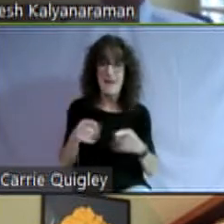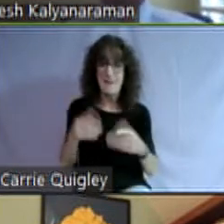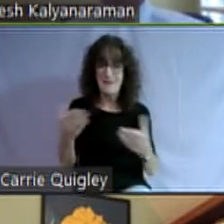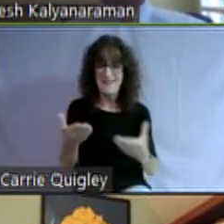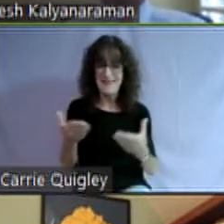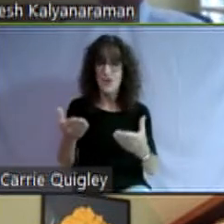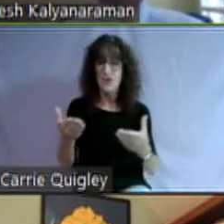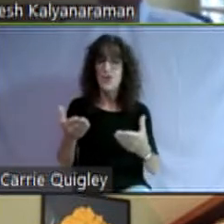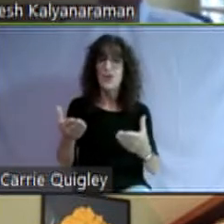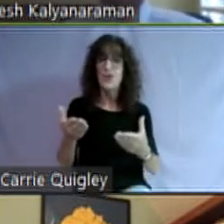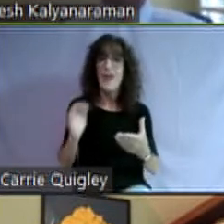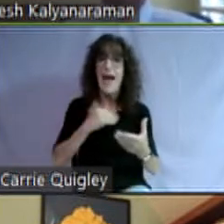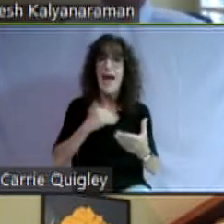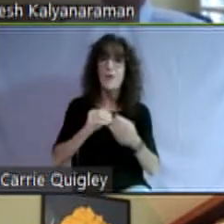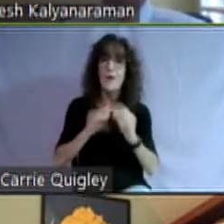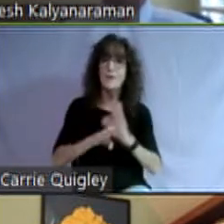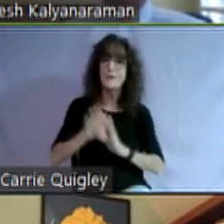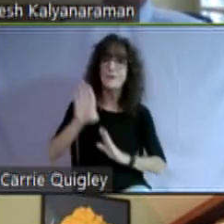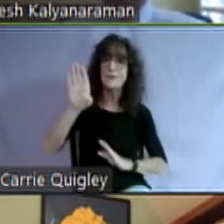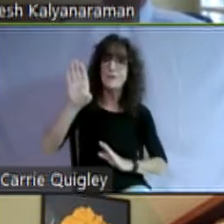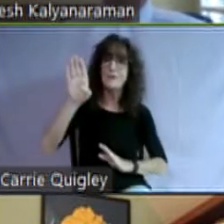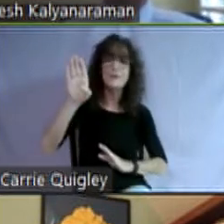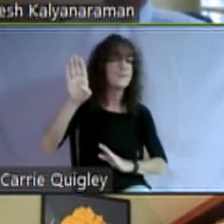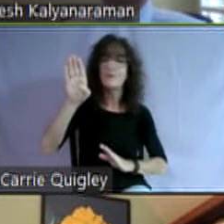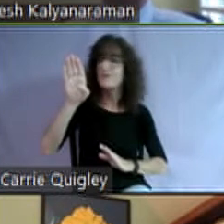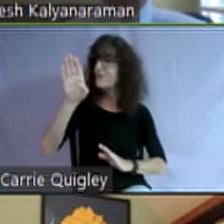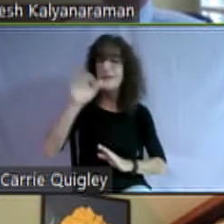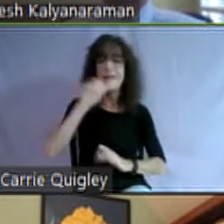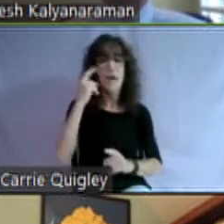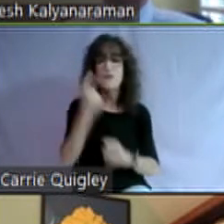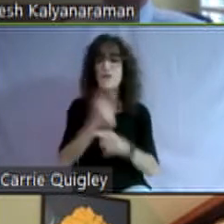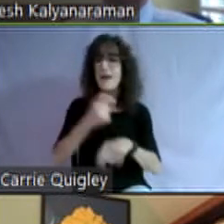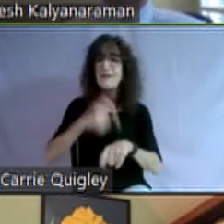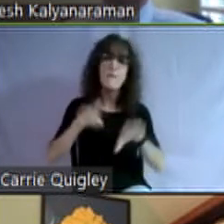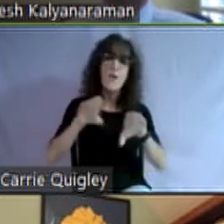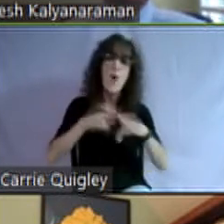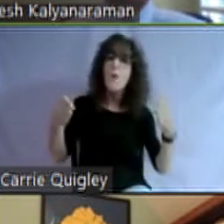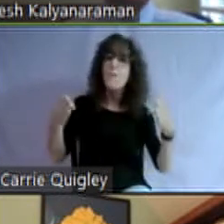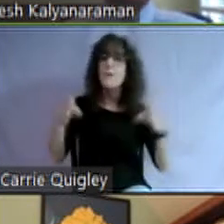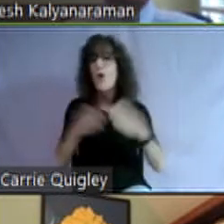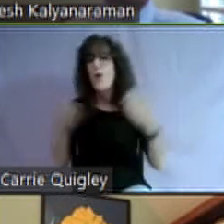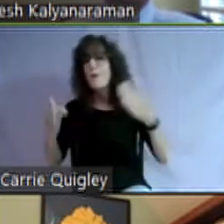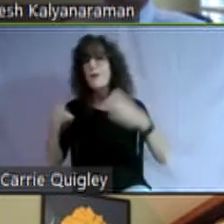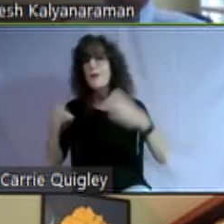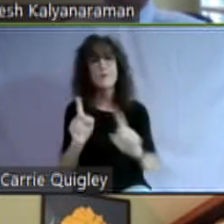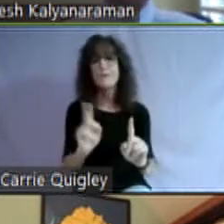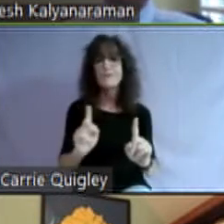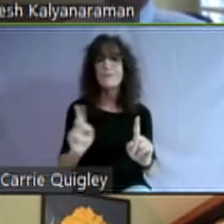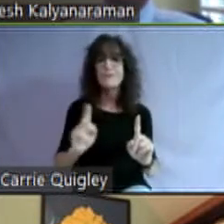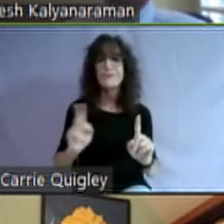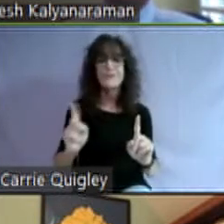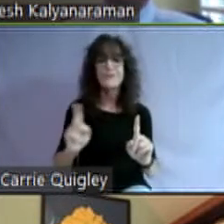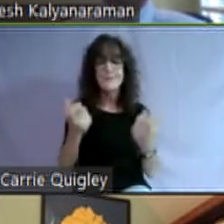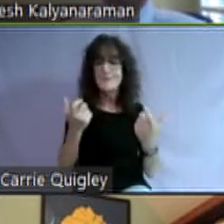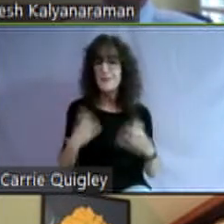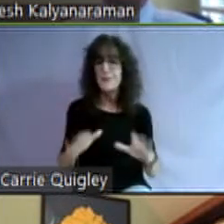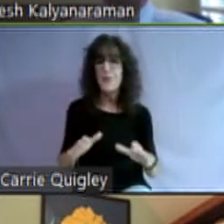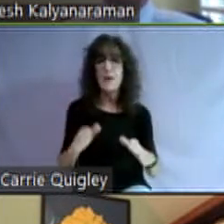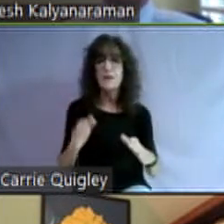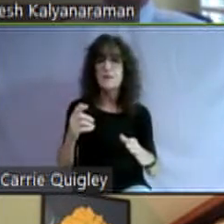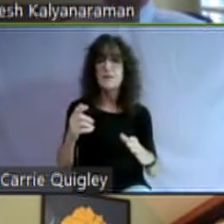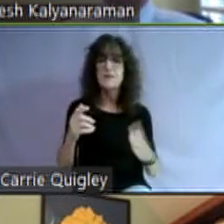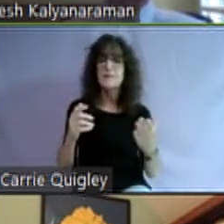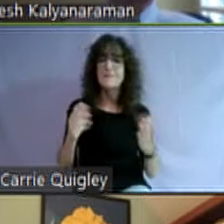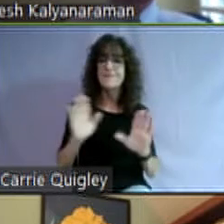We were shooting up, and that wasn't the time to open up additional businesses. That was our